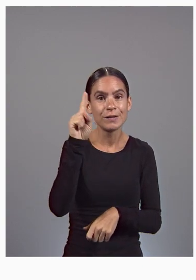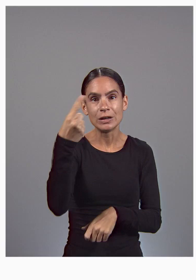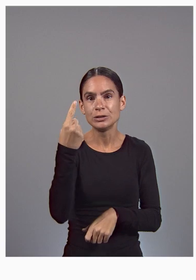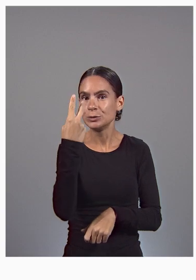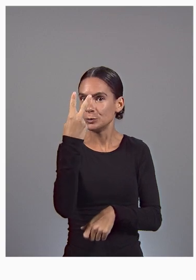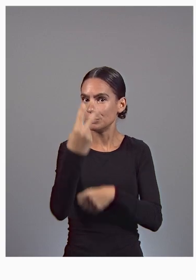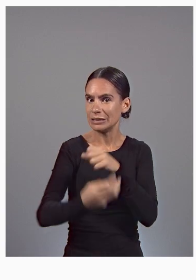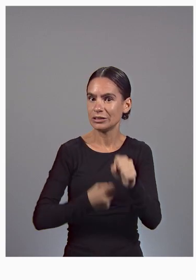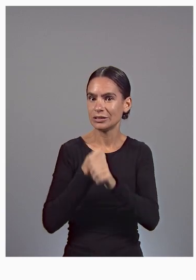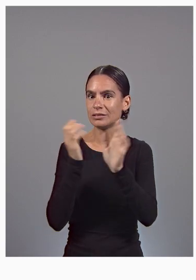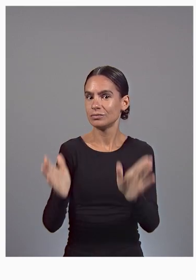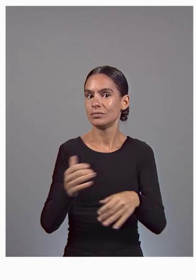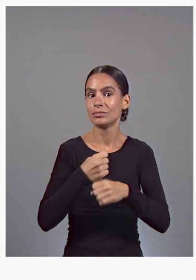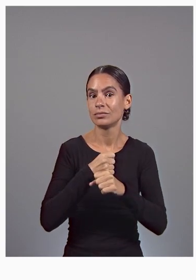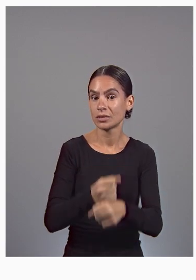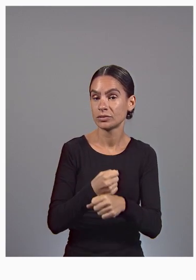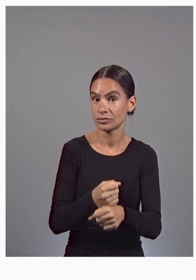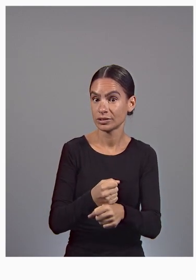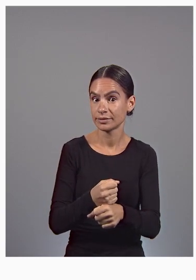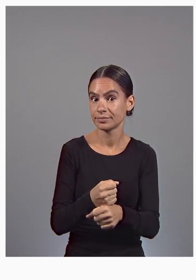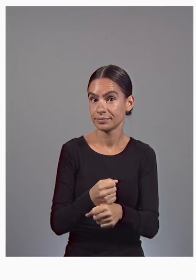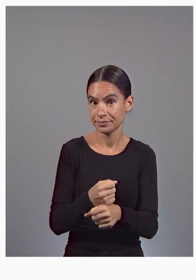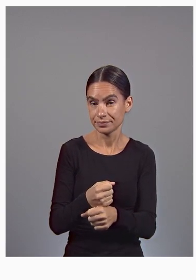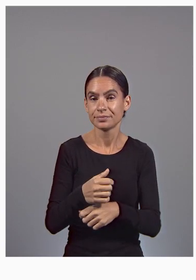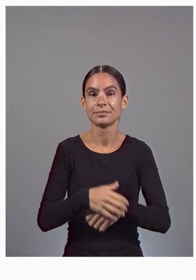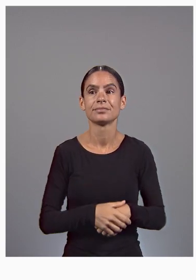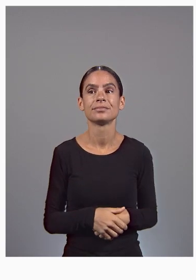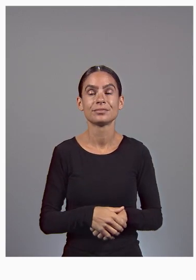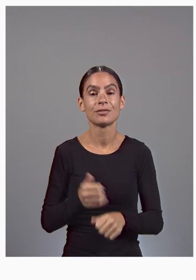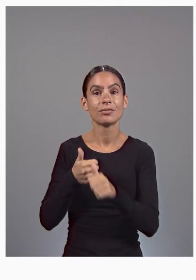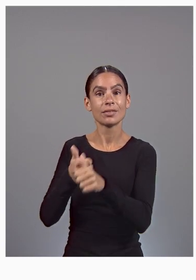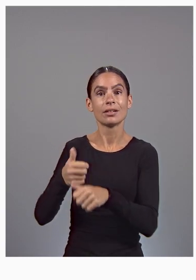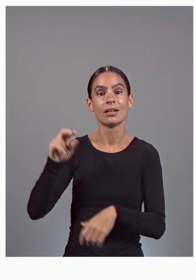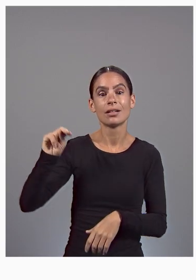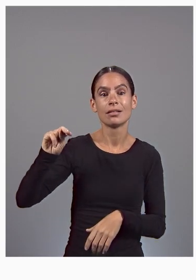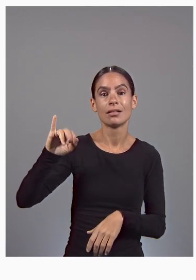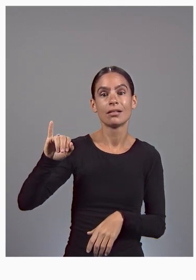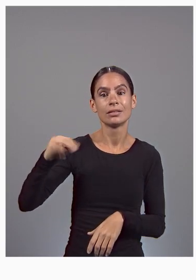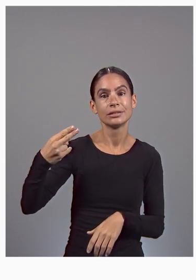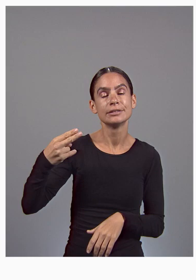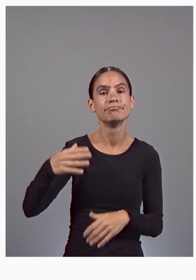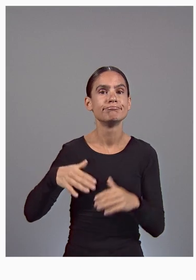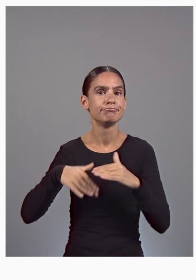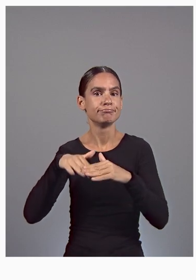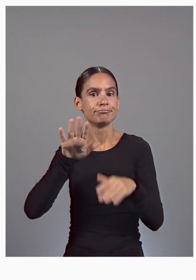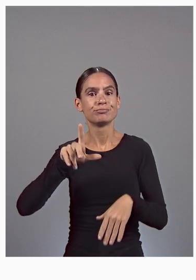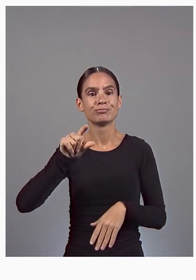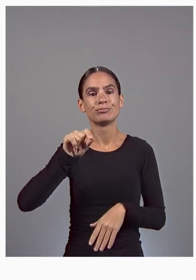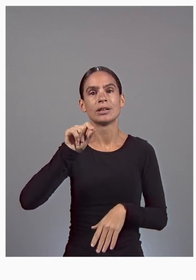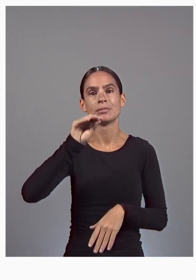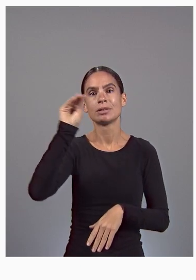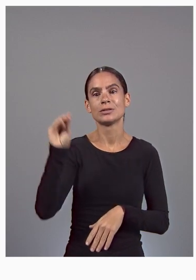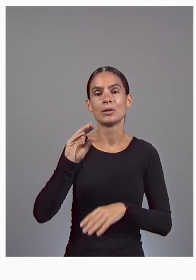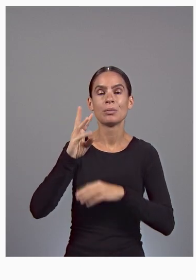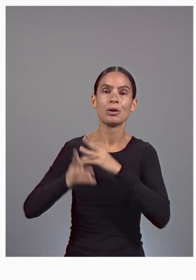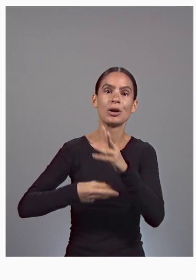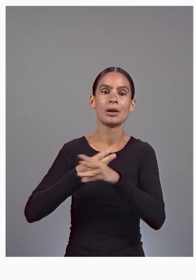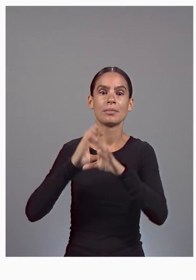production. According to the National Institutes of Health, up to 20% of the world's population